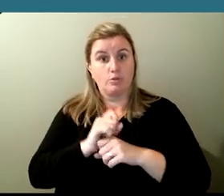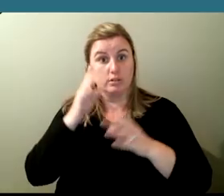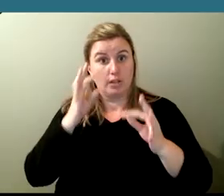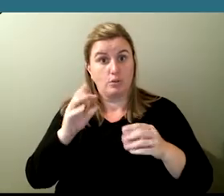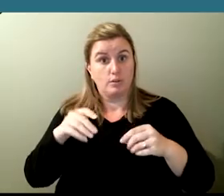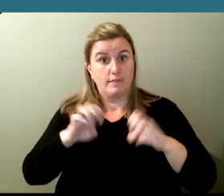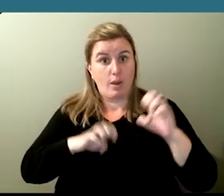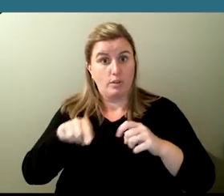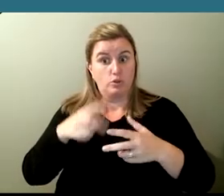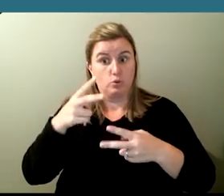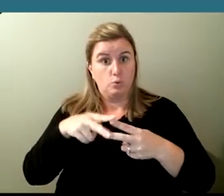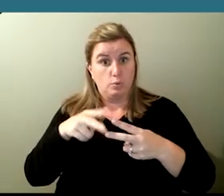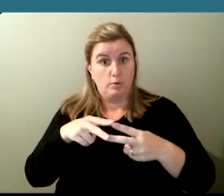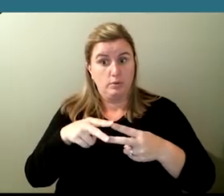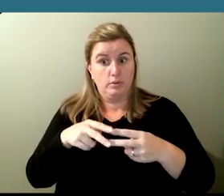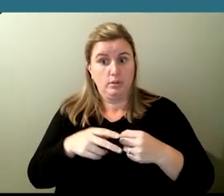is because